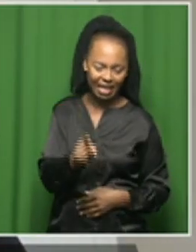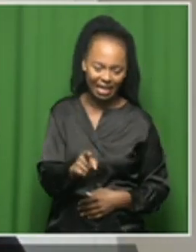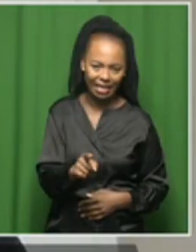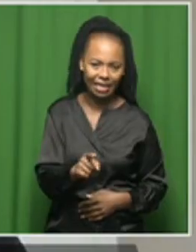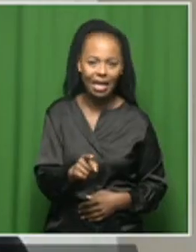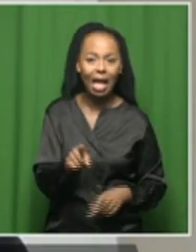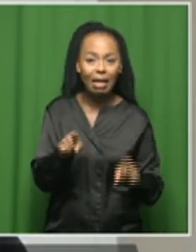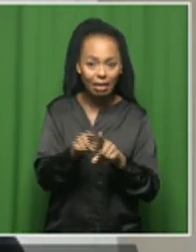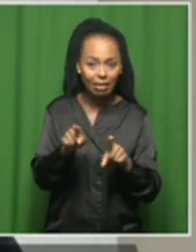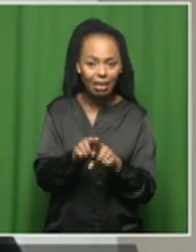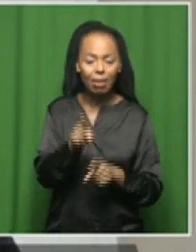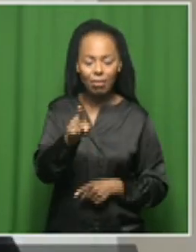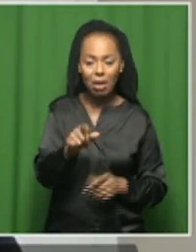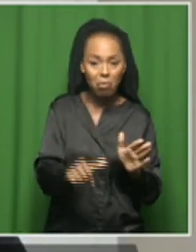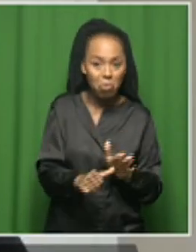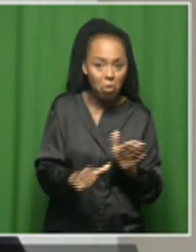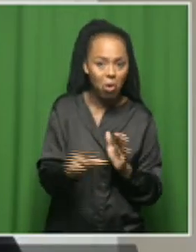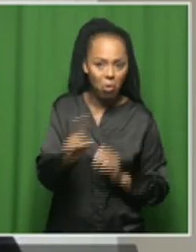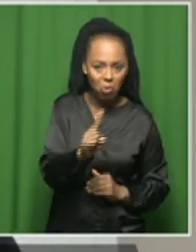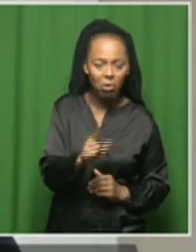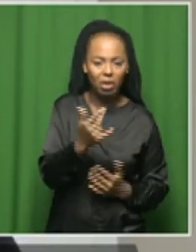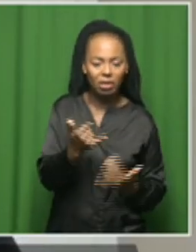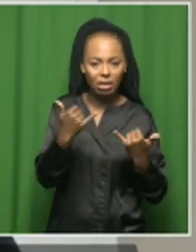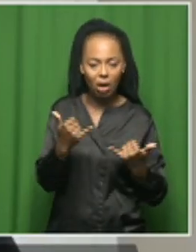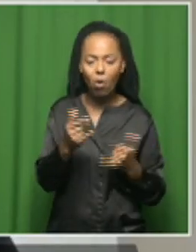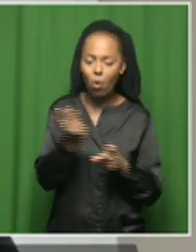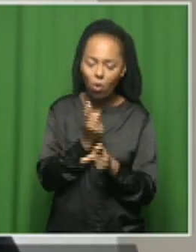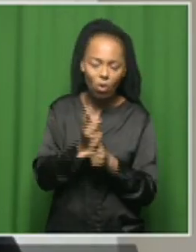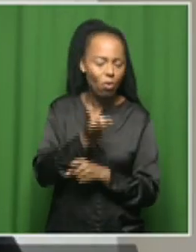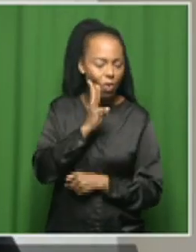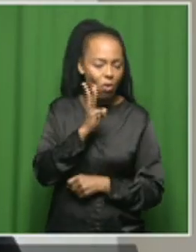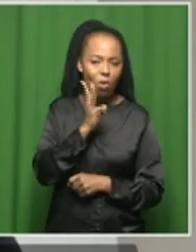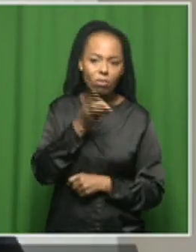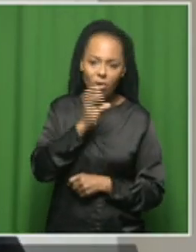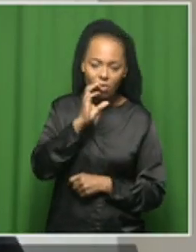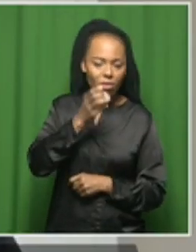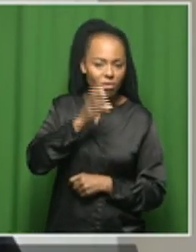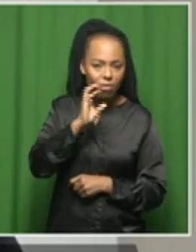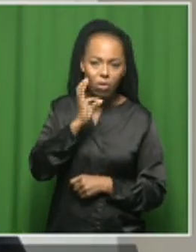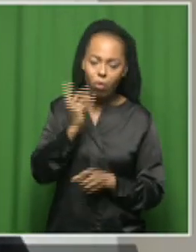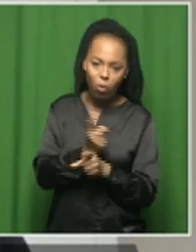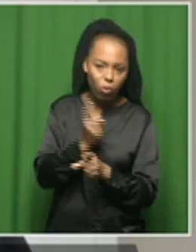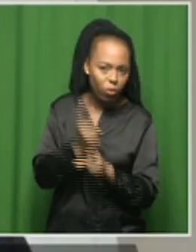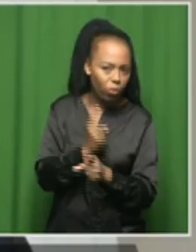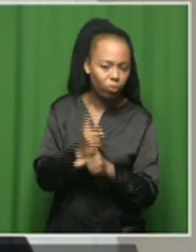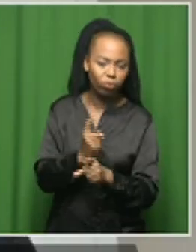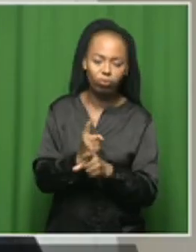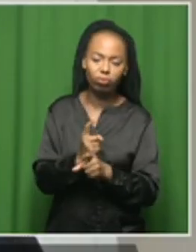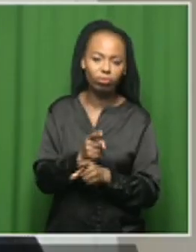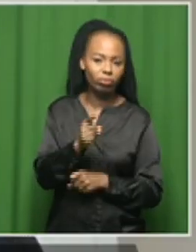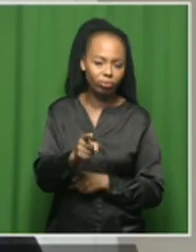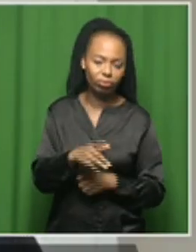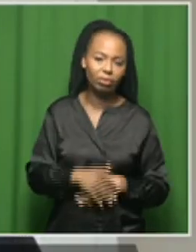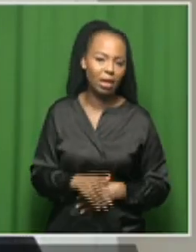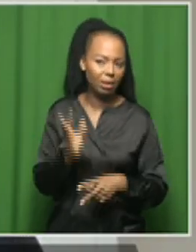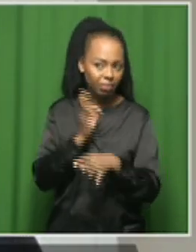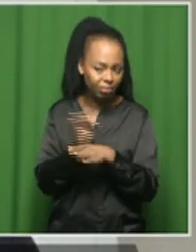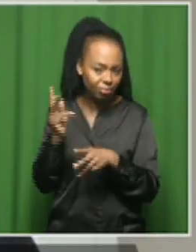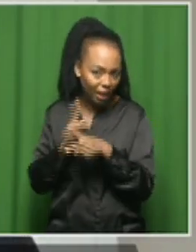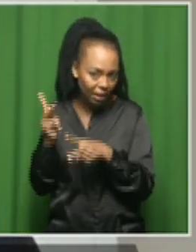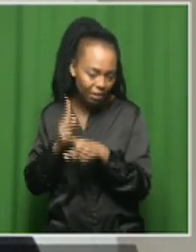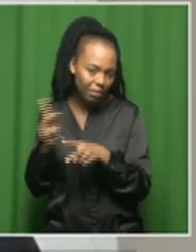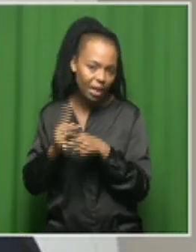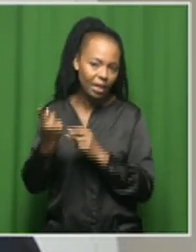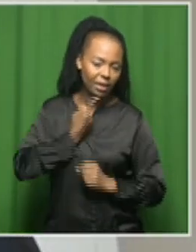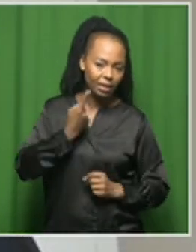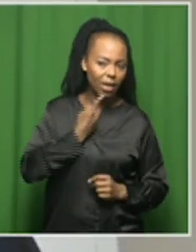is important actually to just hydrate. Yeah. And if you do and prepare yourself for flare-ups, if you are a person and you know